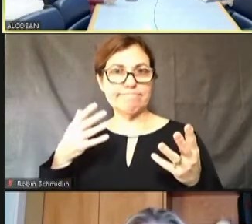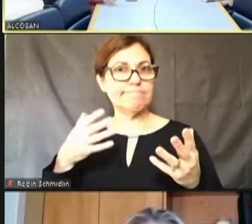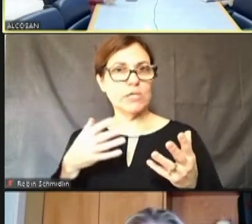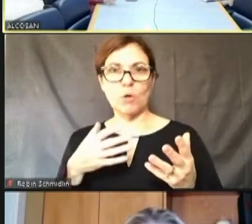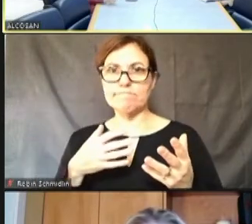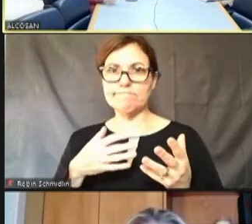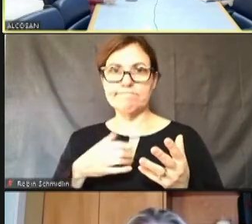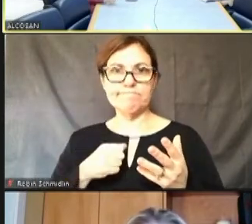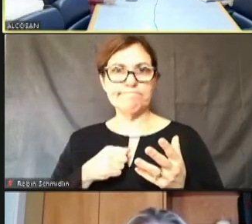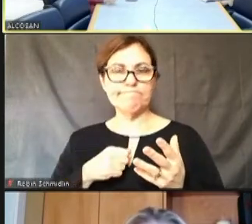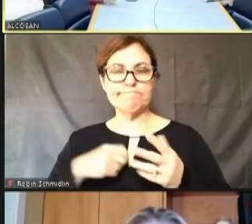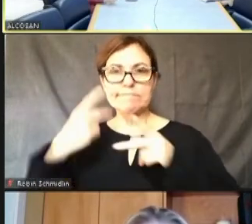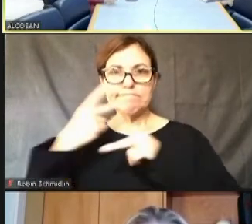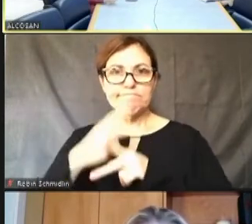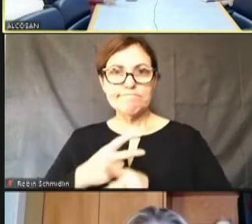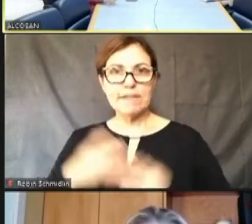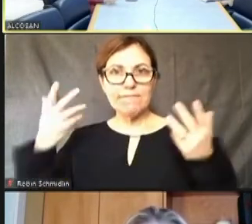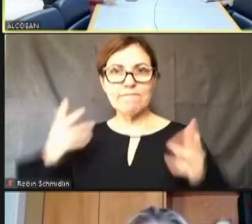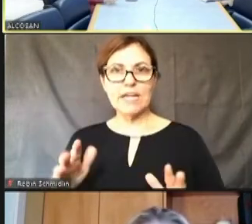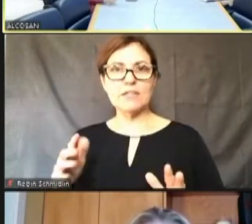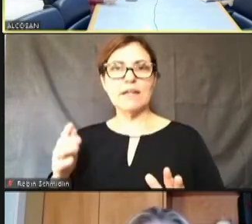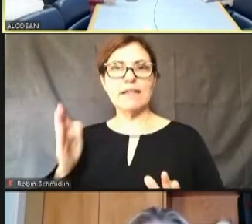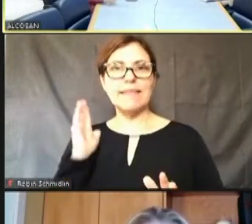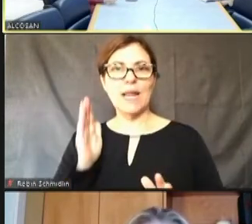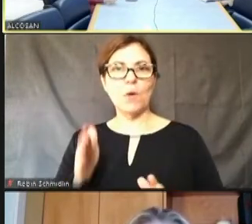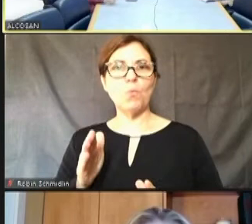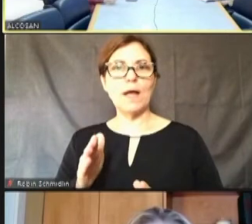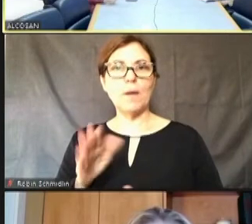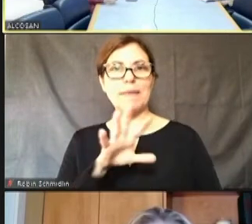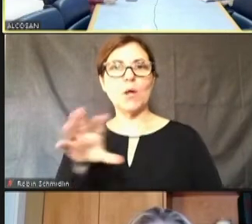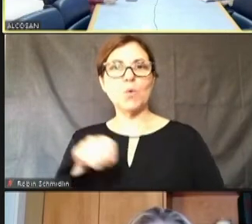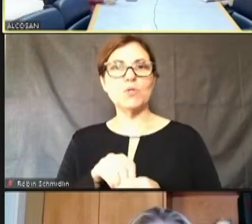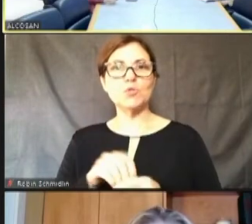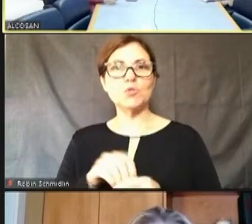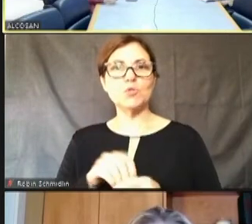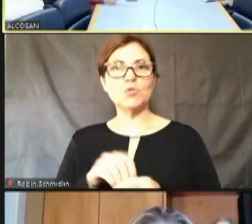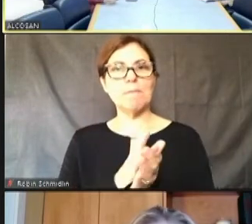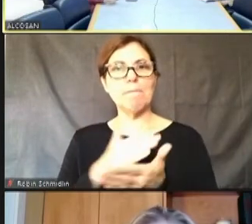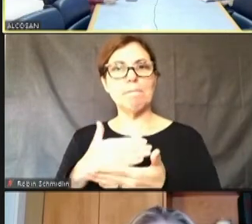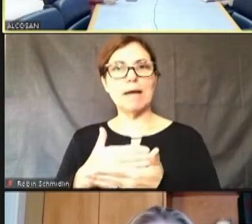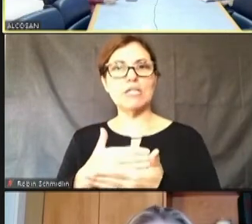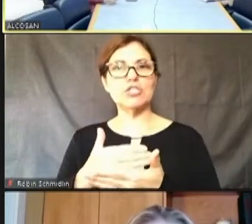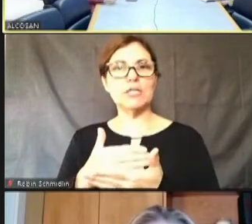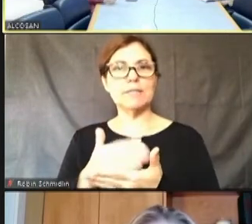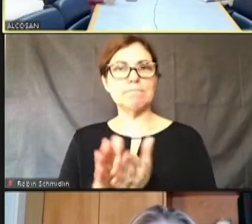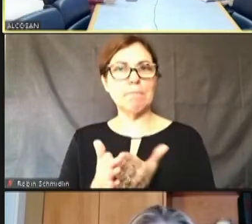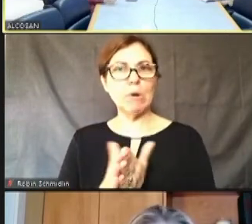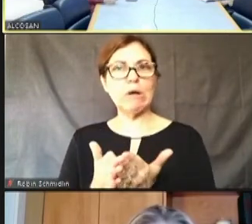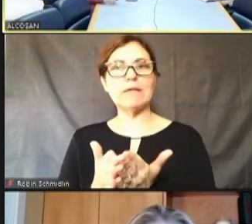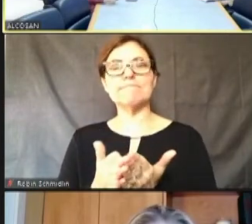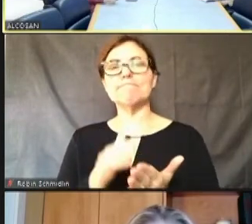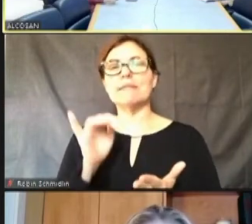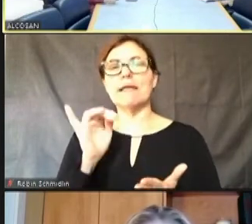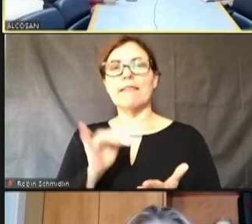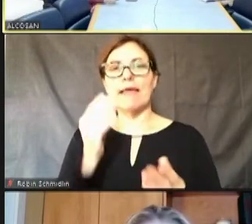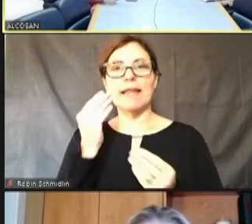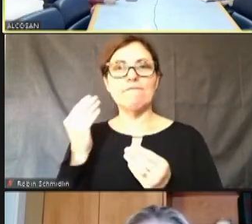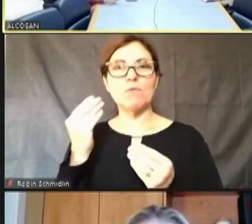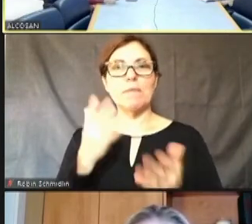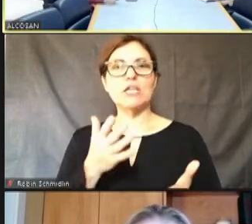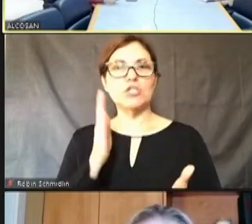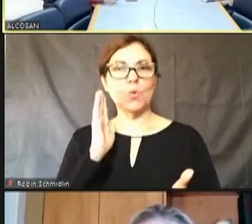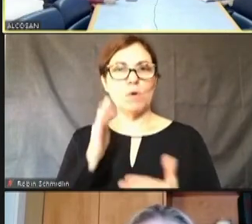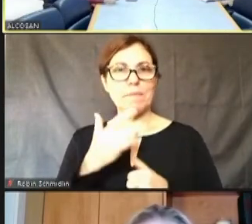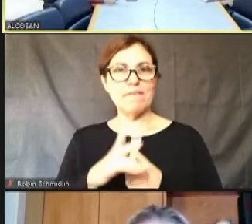into a large budget book. That information is also going to be provided to our